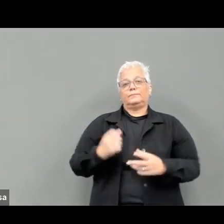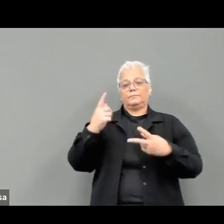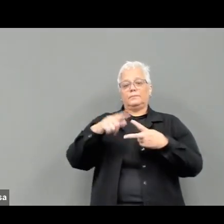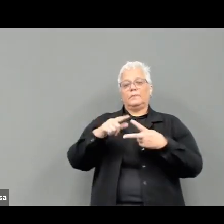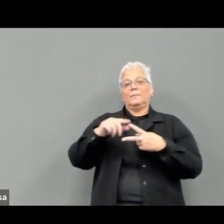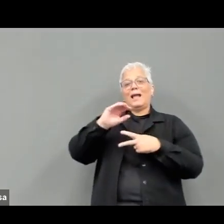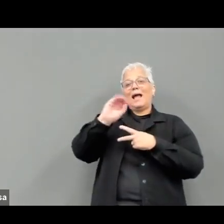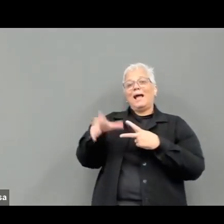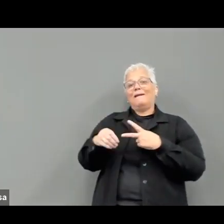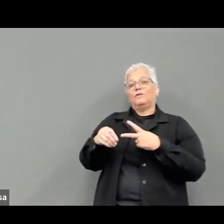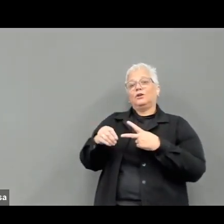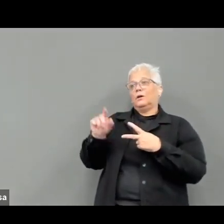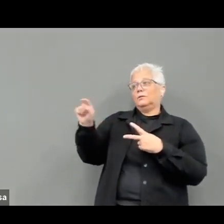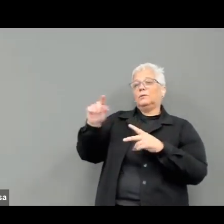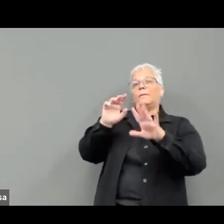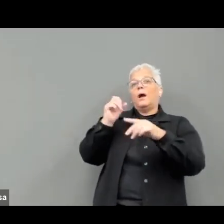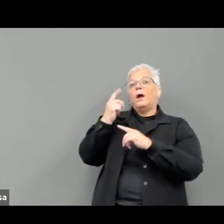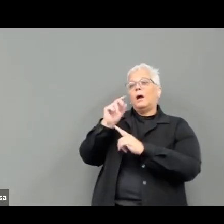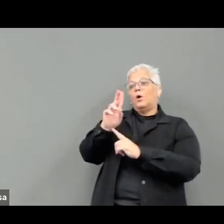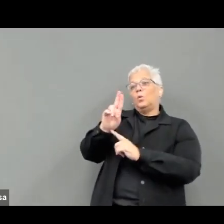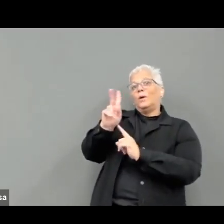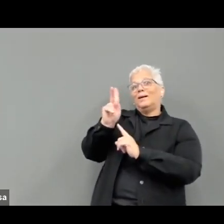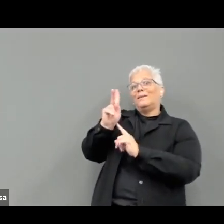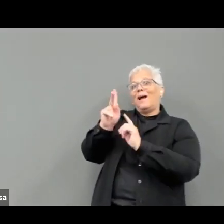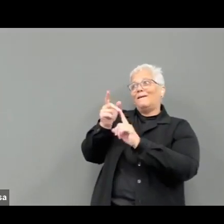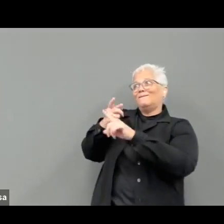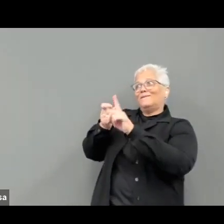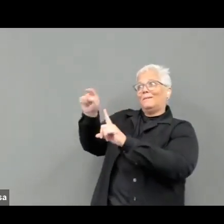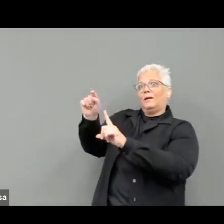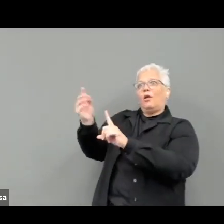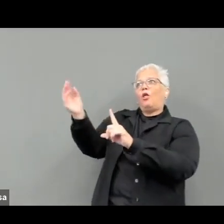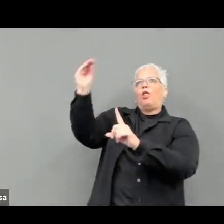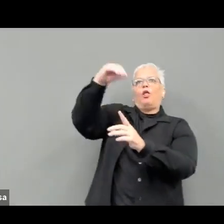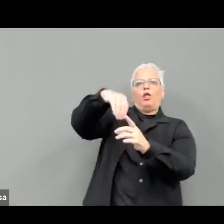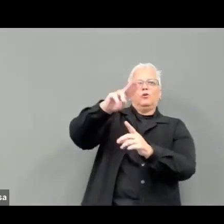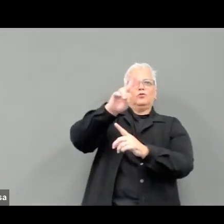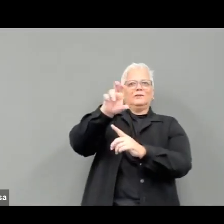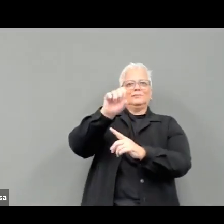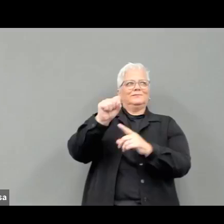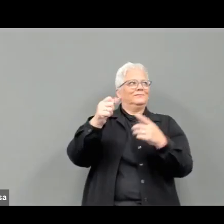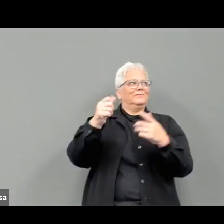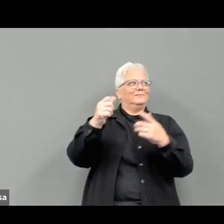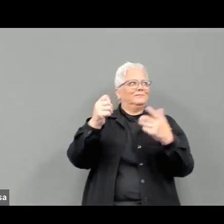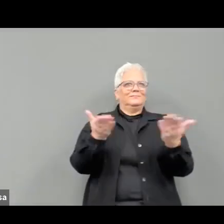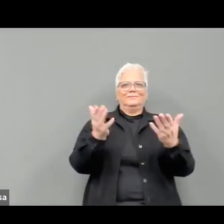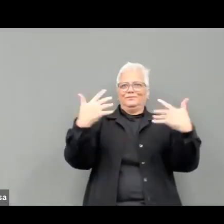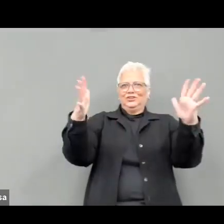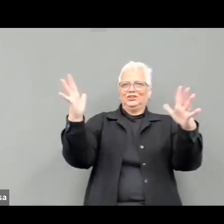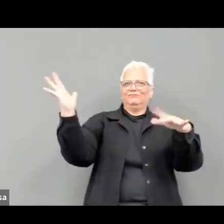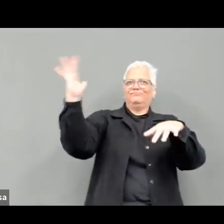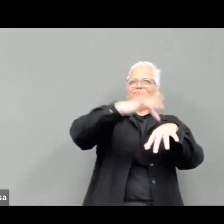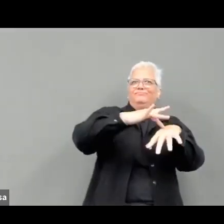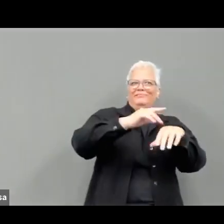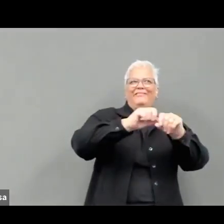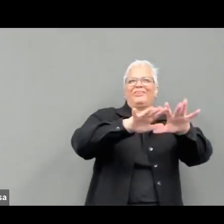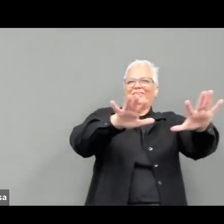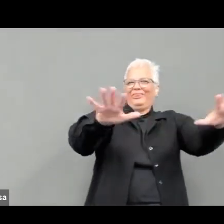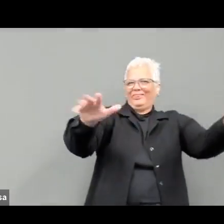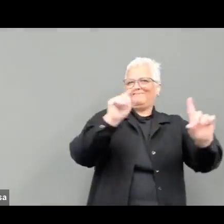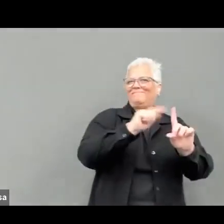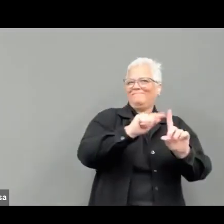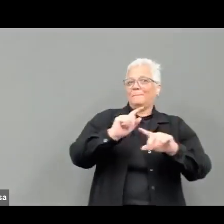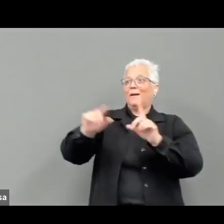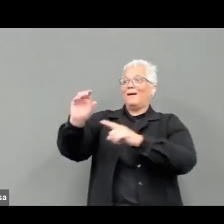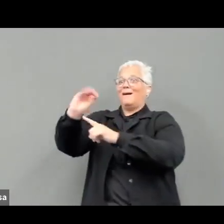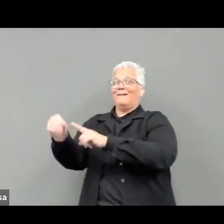transmission. This strain is more transmissible than the strain that has been in the US today and will likely spread faster than the current